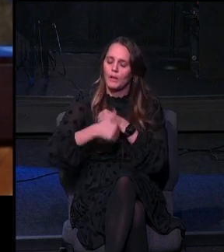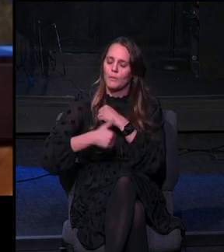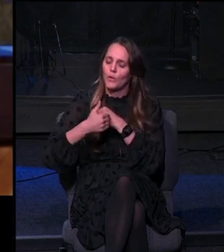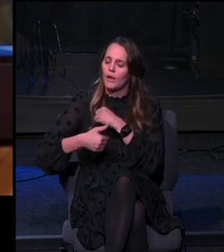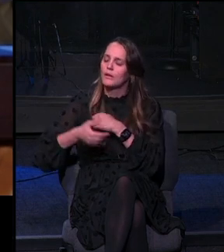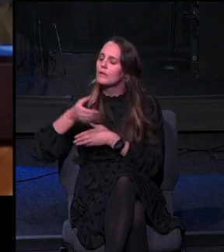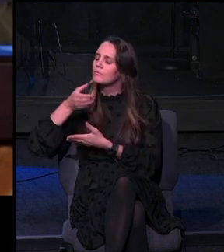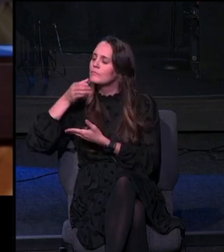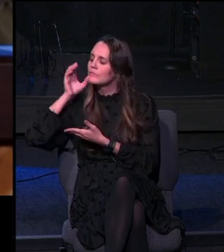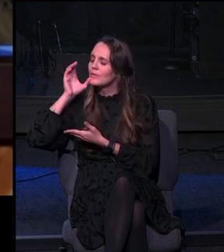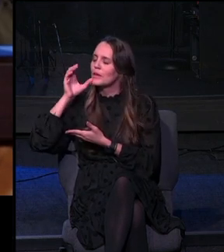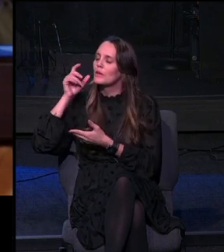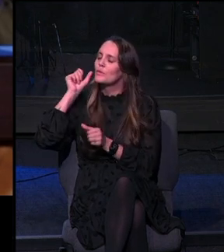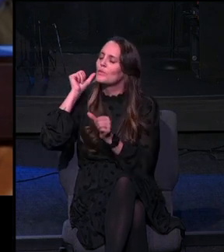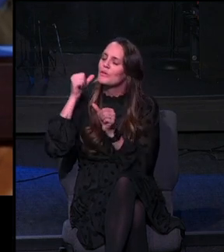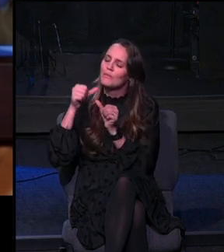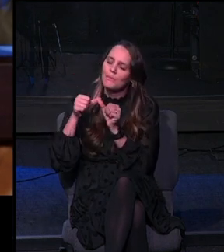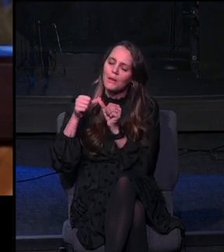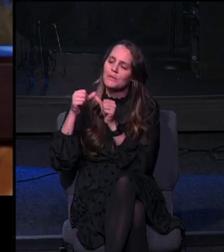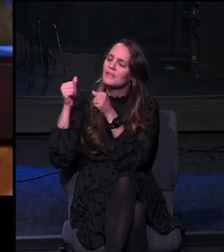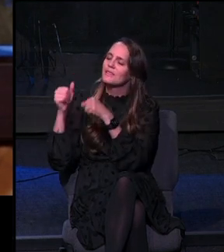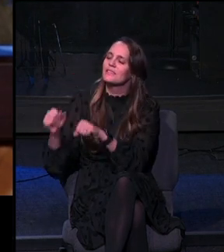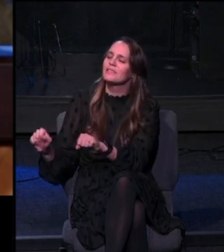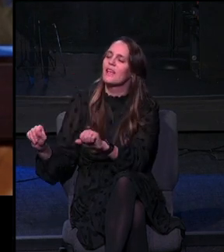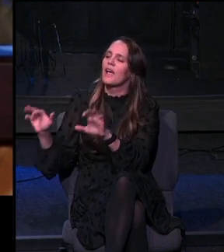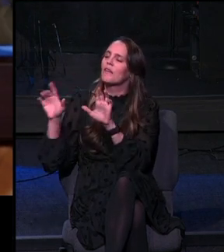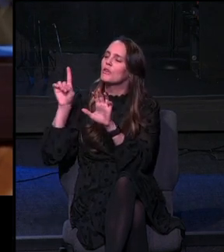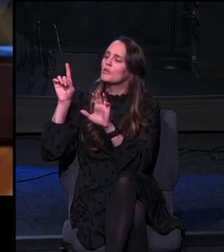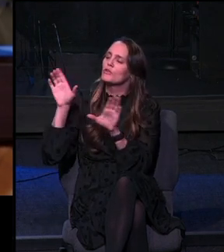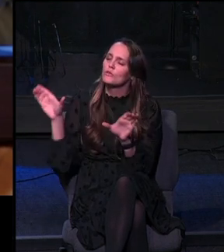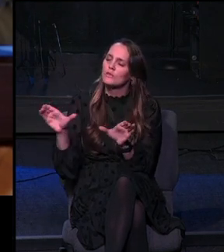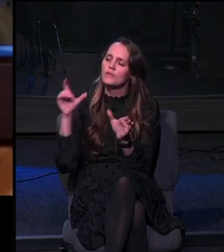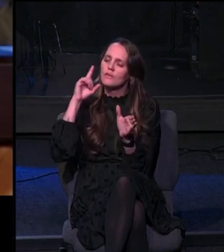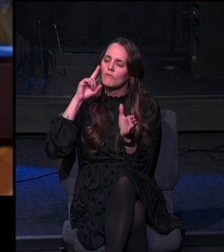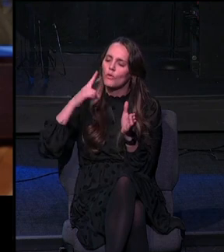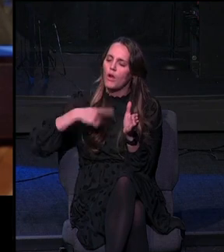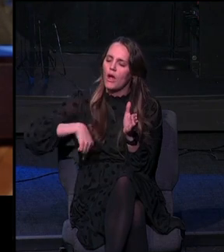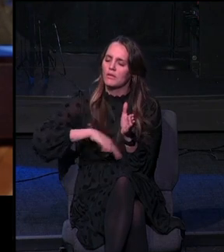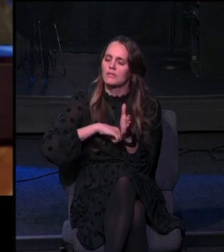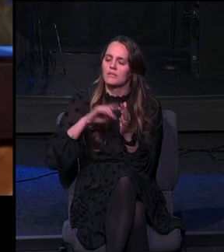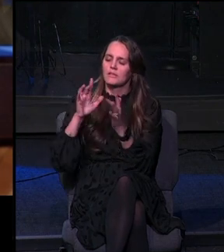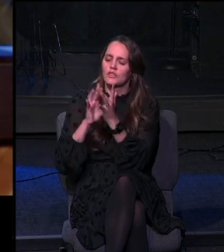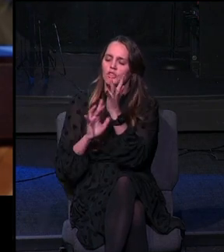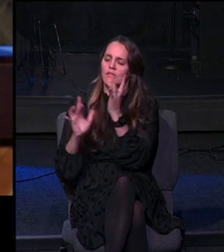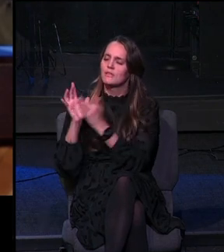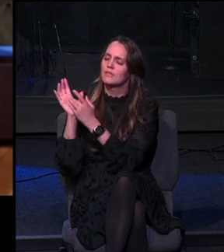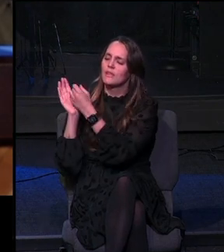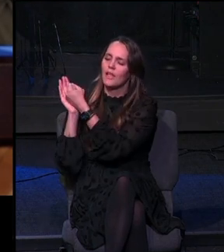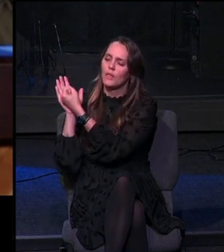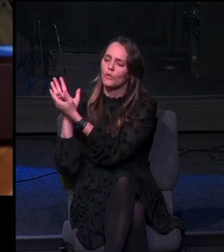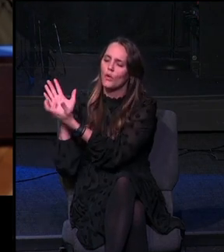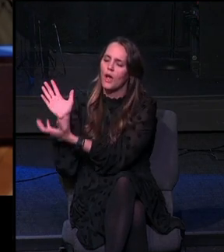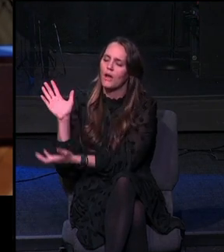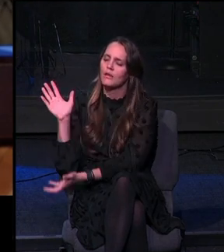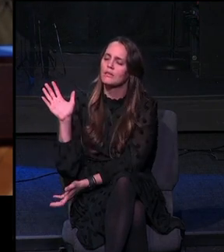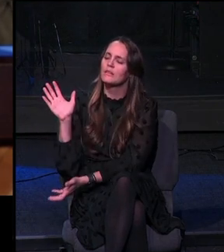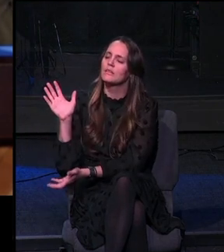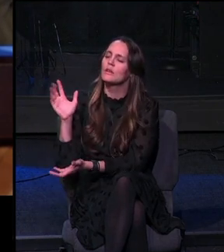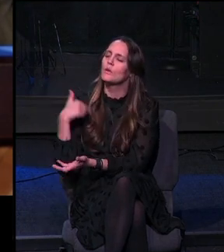we remember the sacrifice that you made for us through Jesus on the cross. We love you with our whole